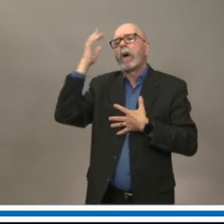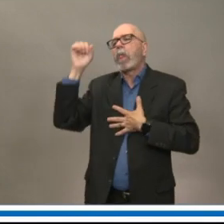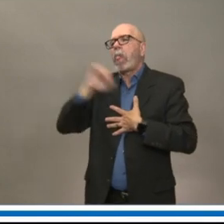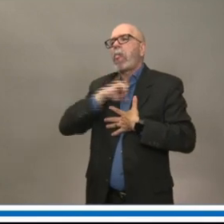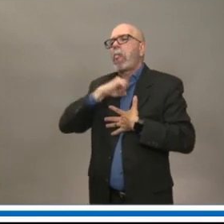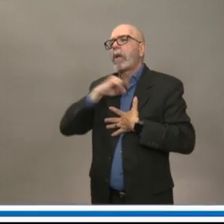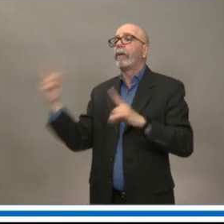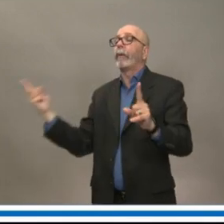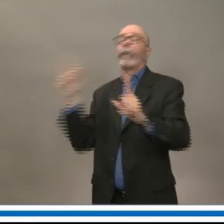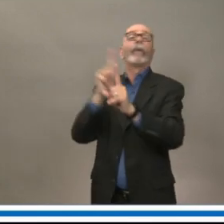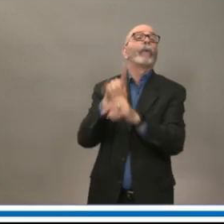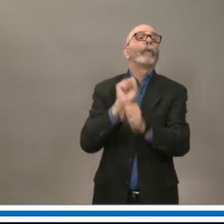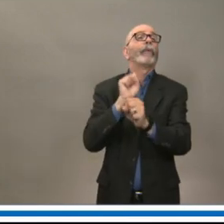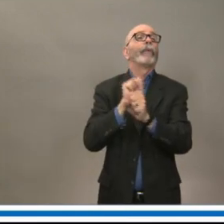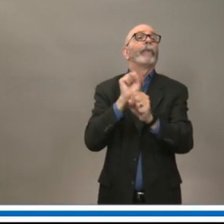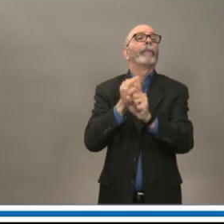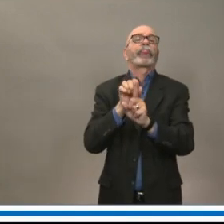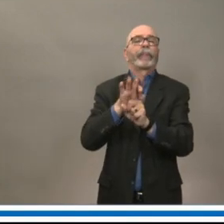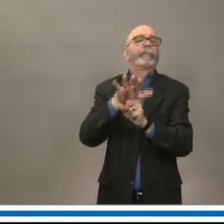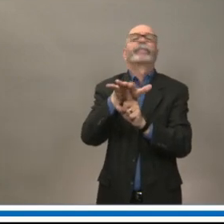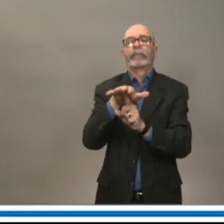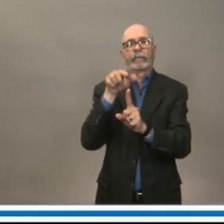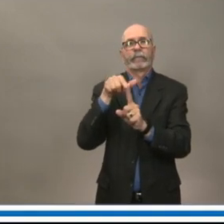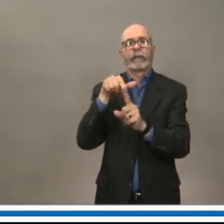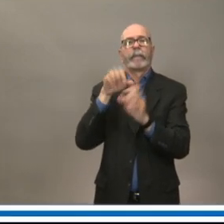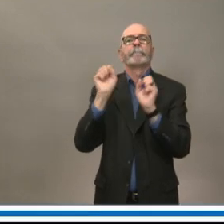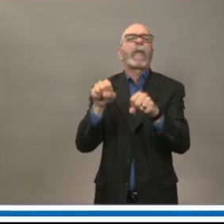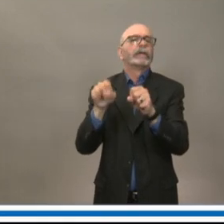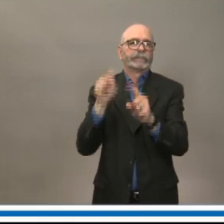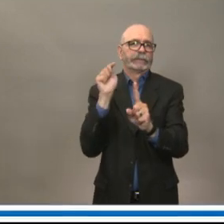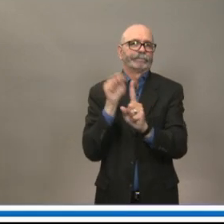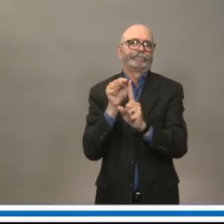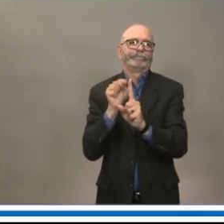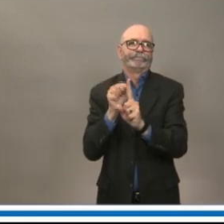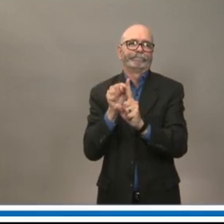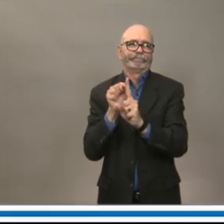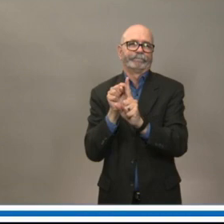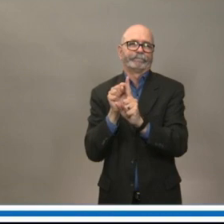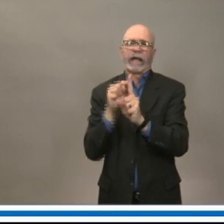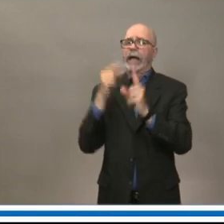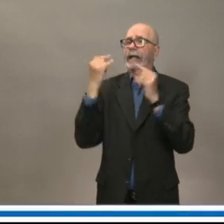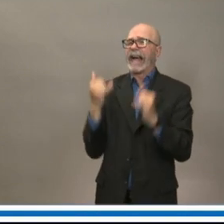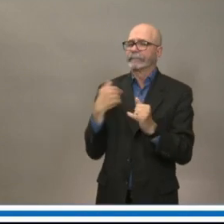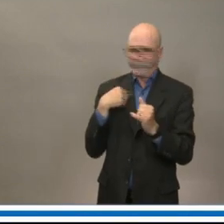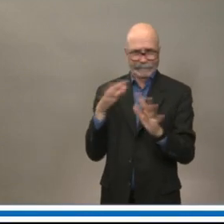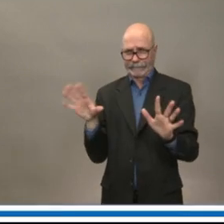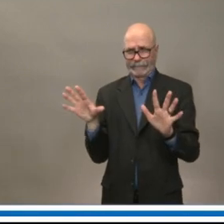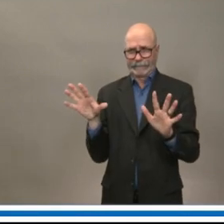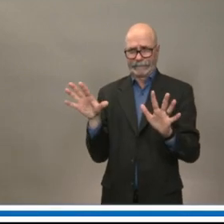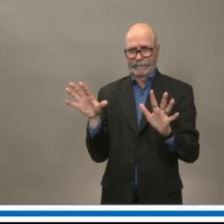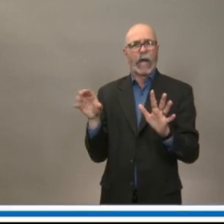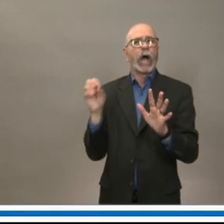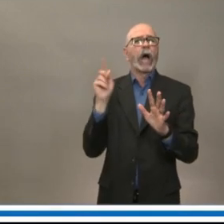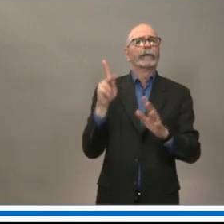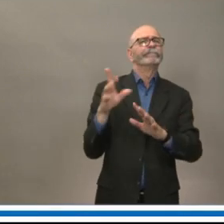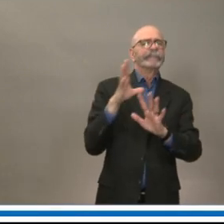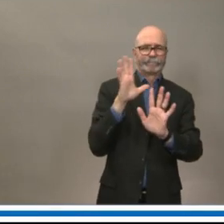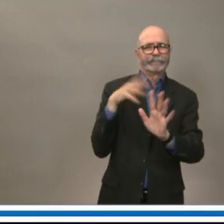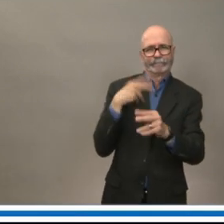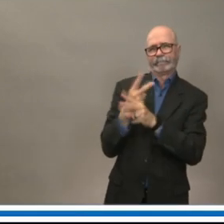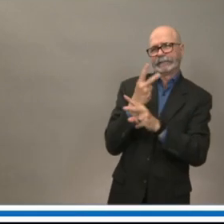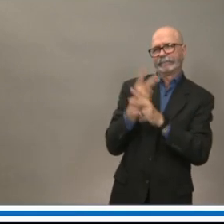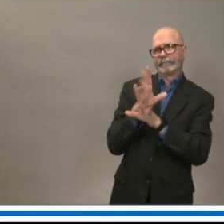to provide care to residents. We're having steps in place that we're now all workers are wearing